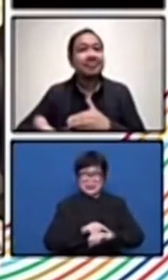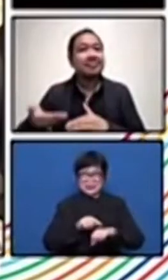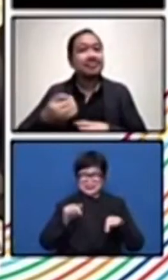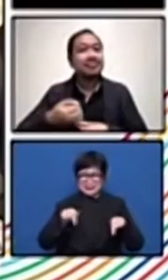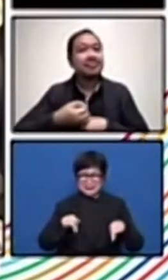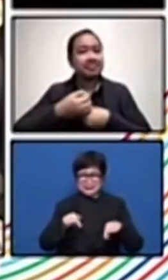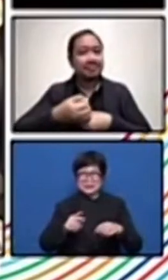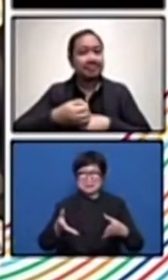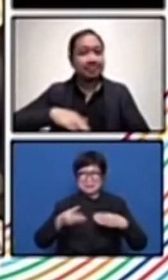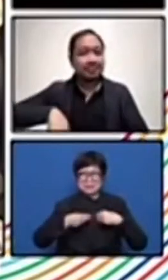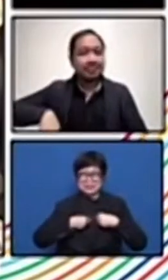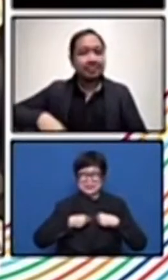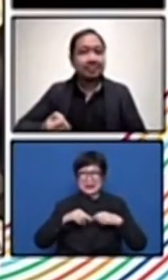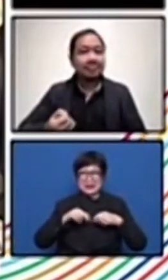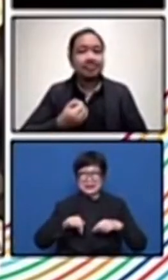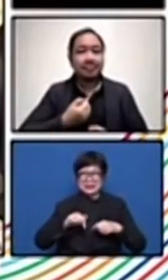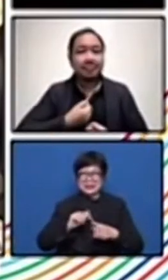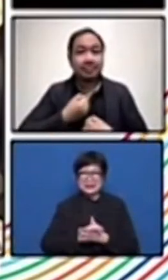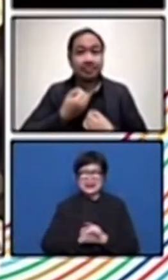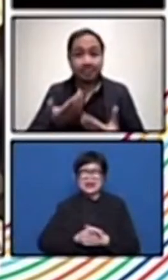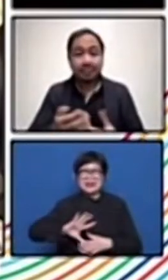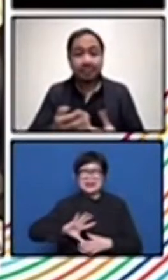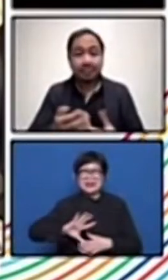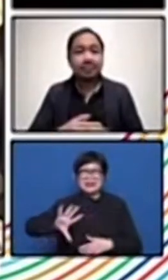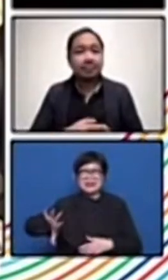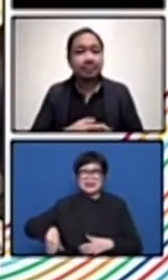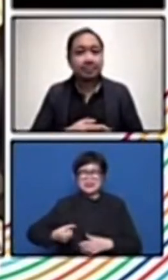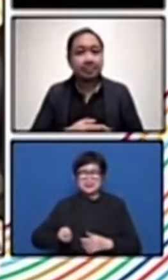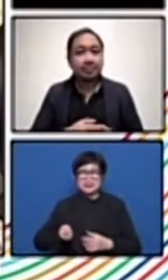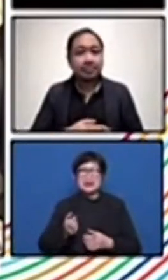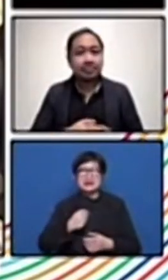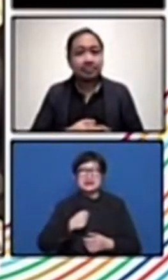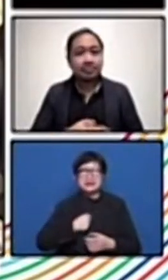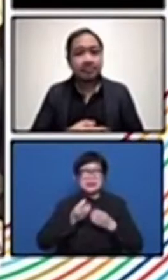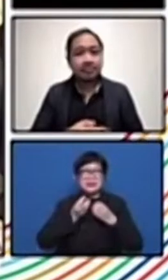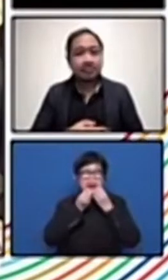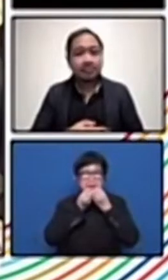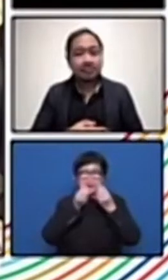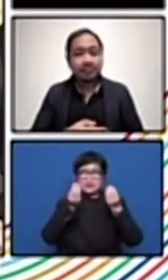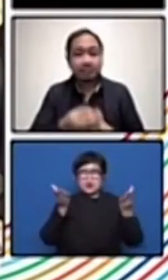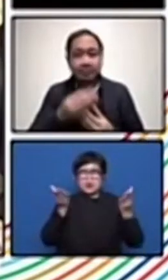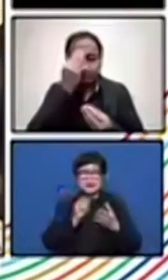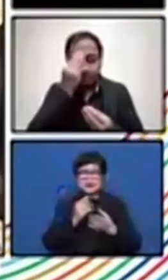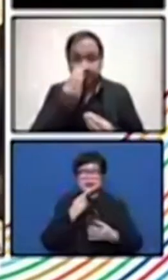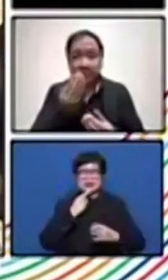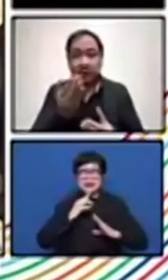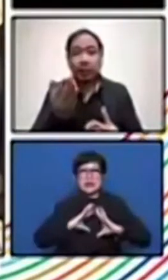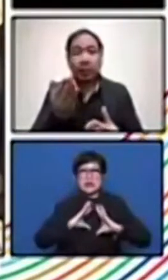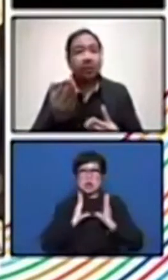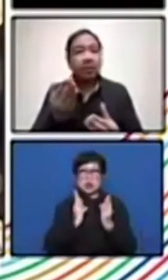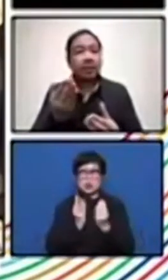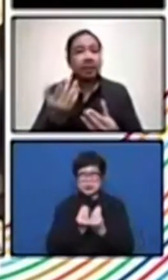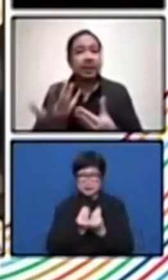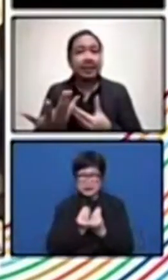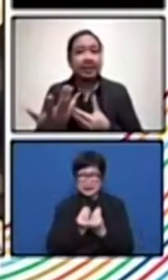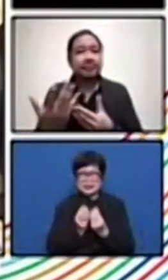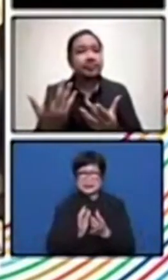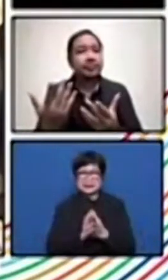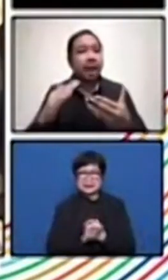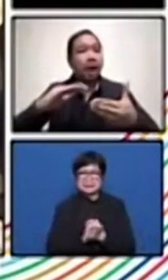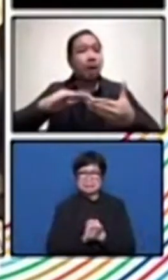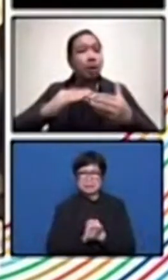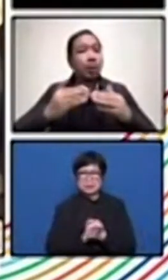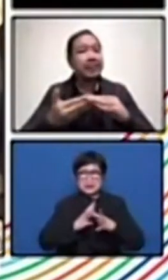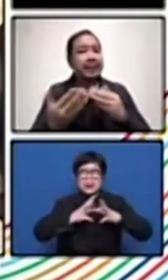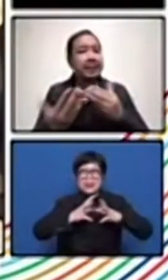I just want to inform to make information about the stupid inclusive community-based inclusive development in